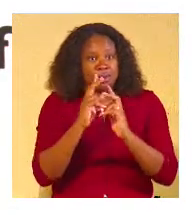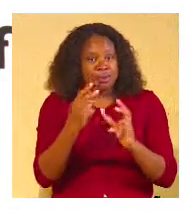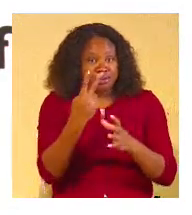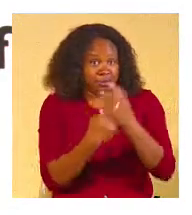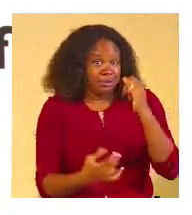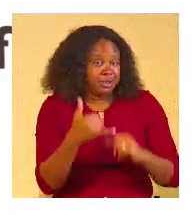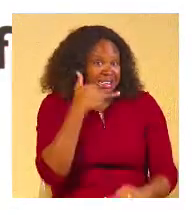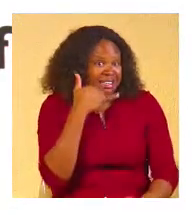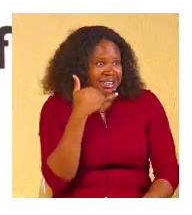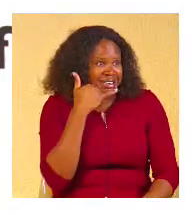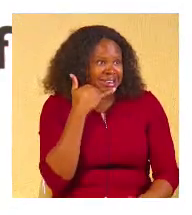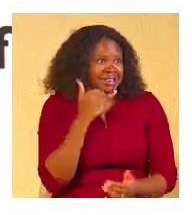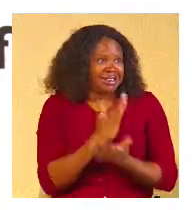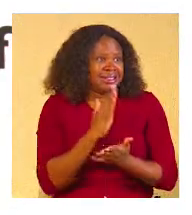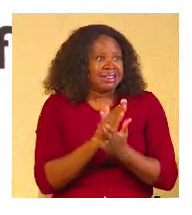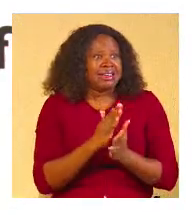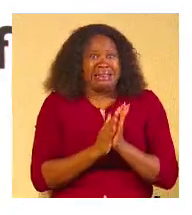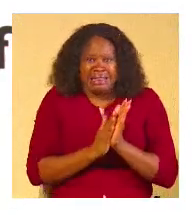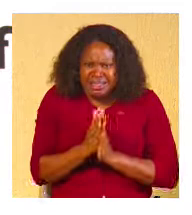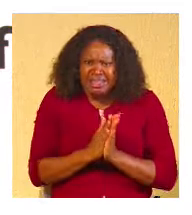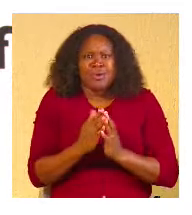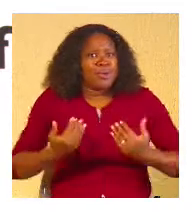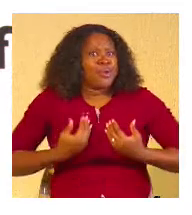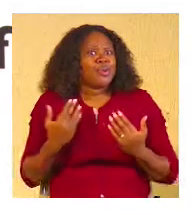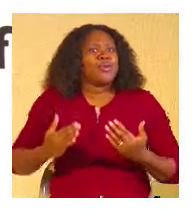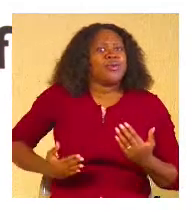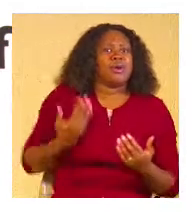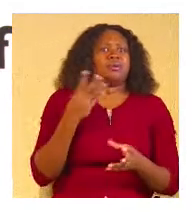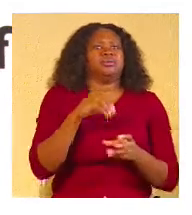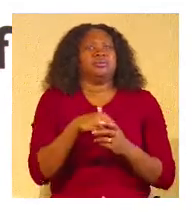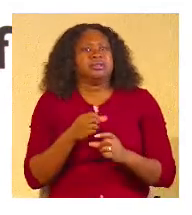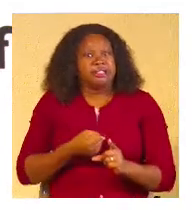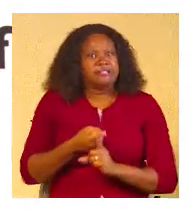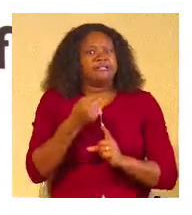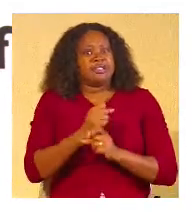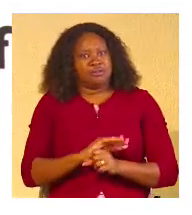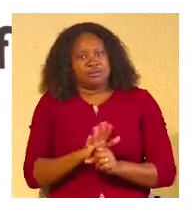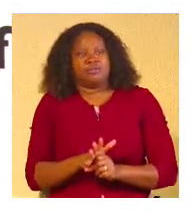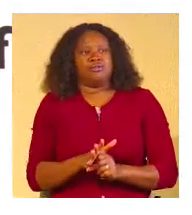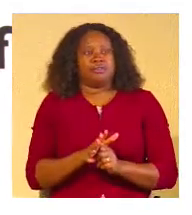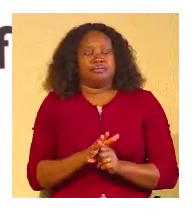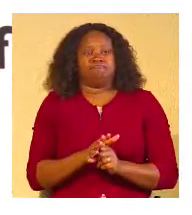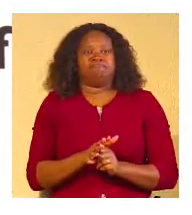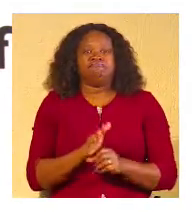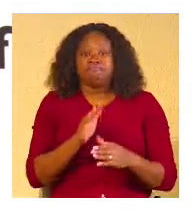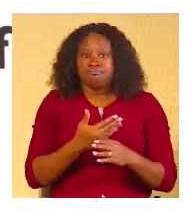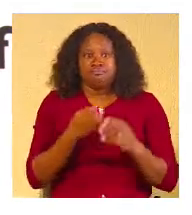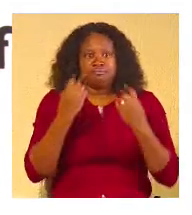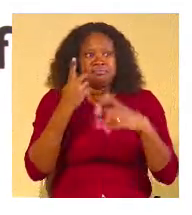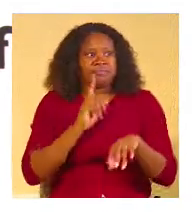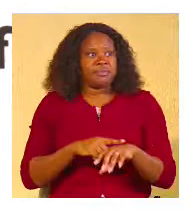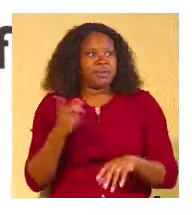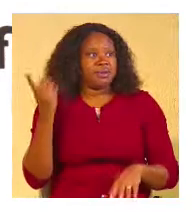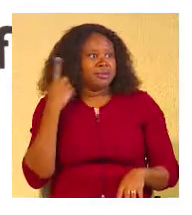callers who are really showing that eager to come forward and fight this COVID-19 pandemic. Because often we hear